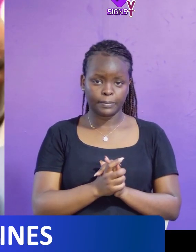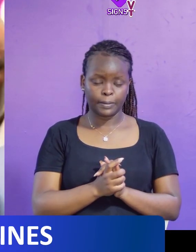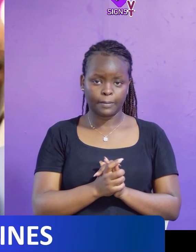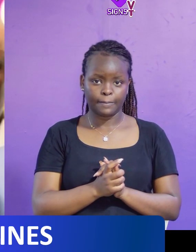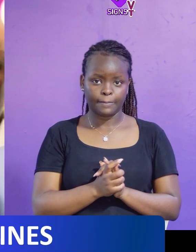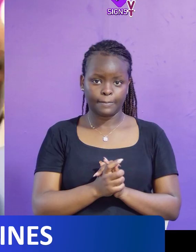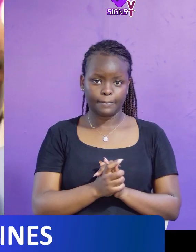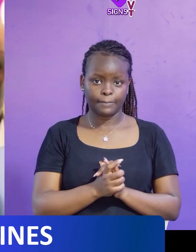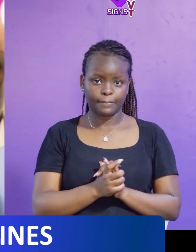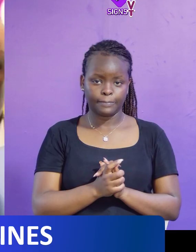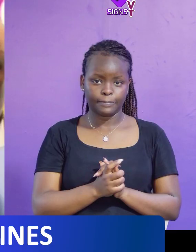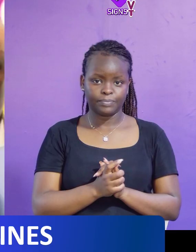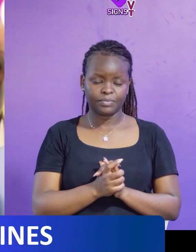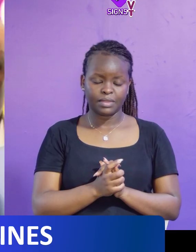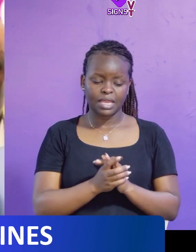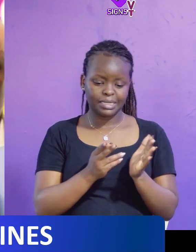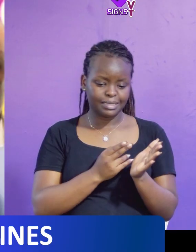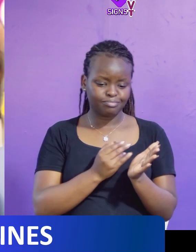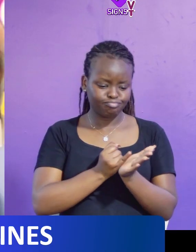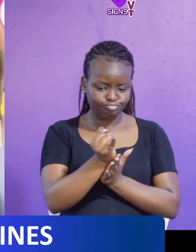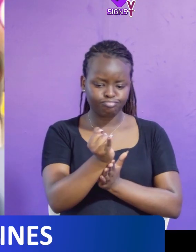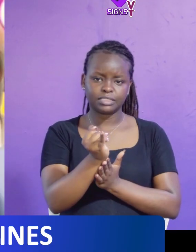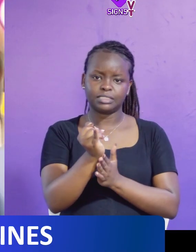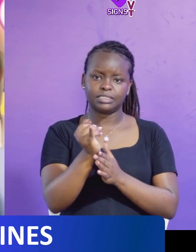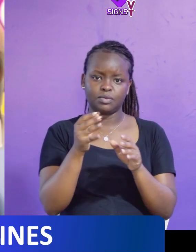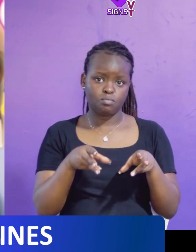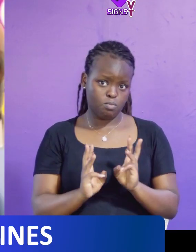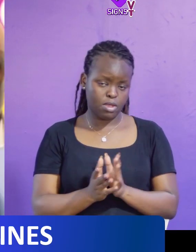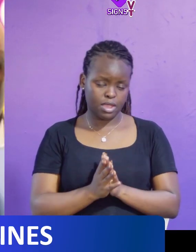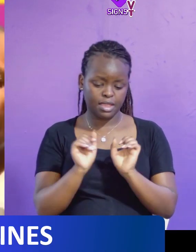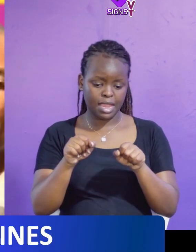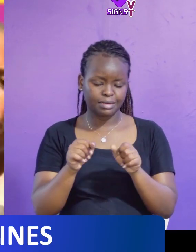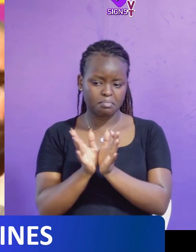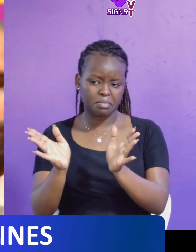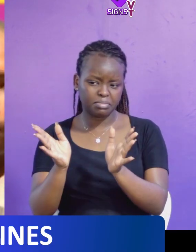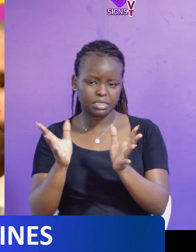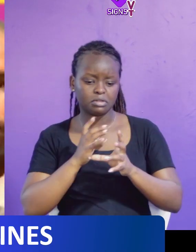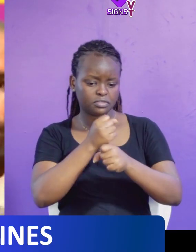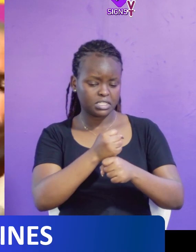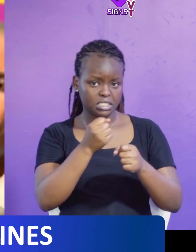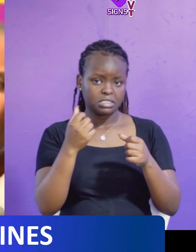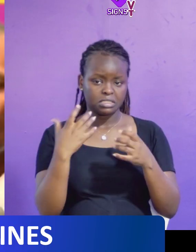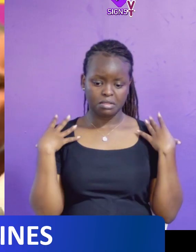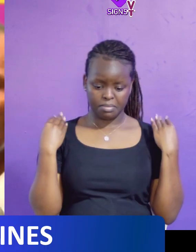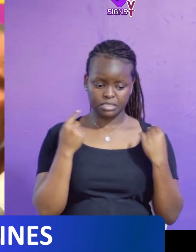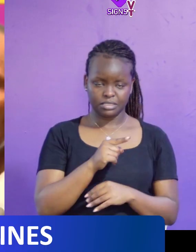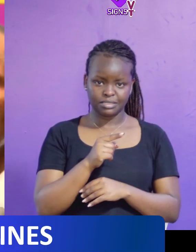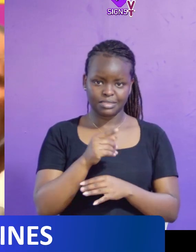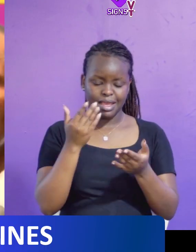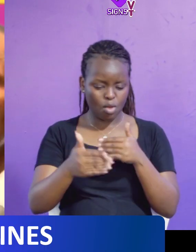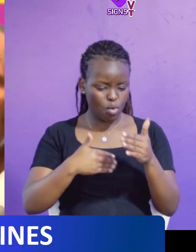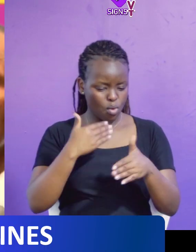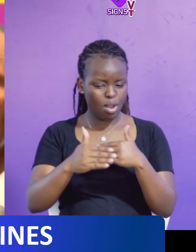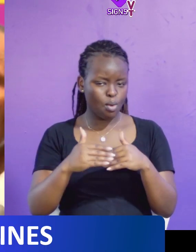efficient manner to ensure that there is public confidence in the exercise. Every year when we do surveys, both locally